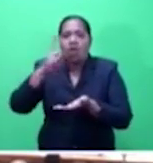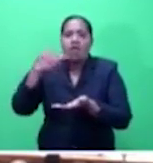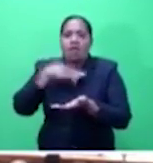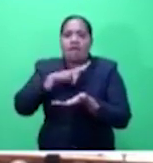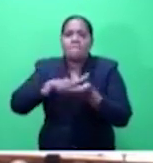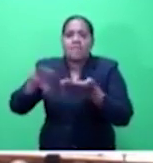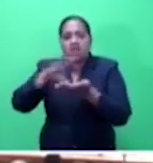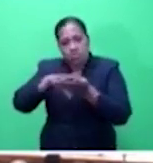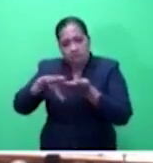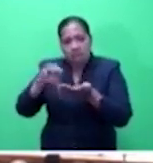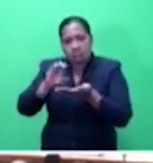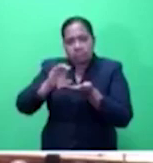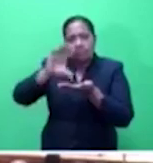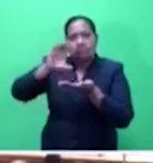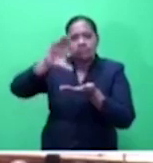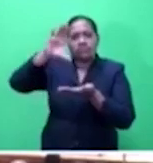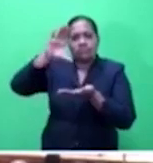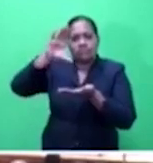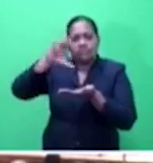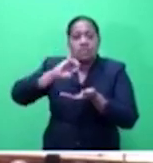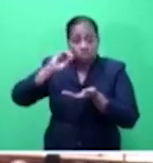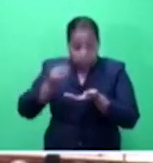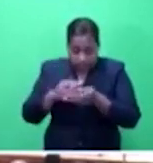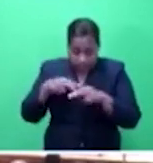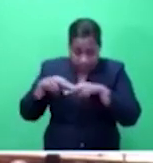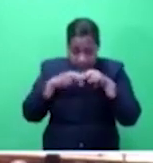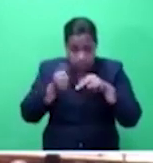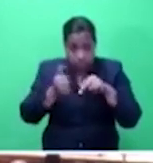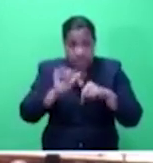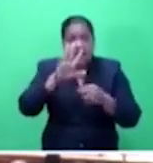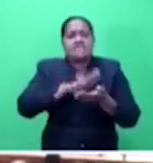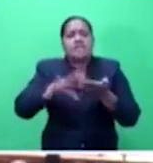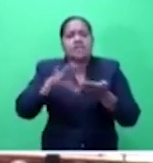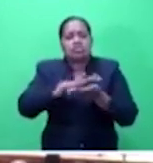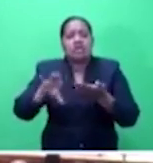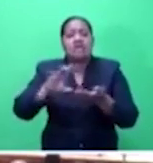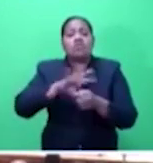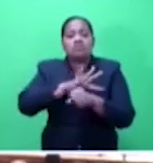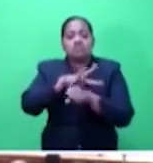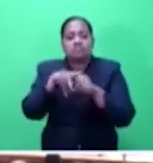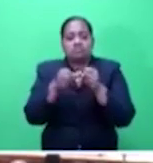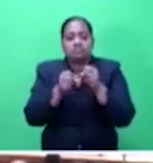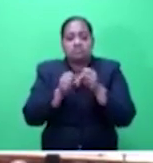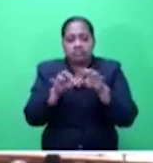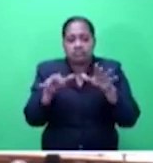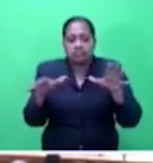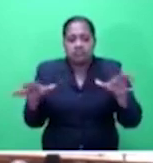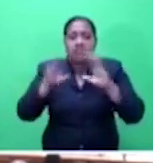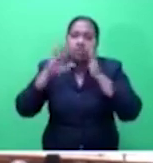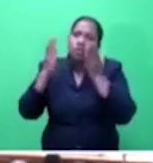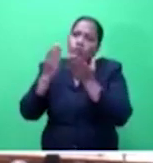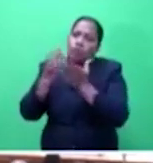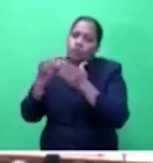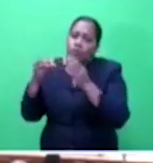Bank is also offering Fiji $5 million from its COVID-19 facility, adding more fuel to our fight. Mr.